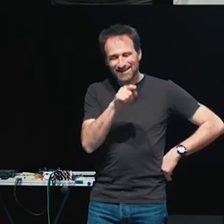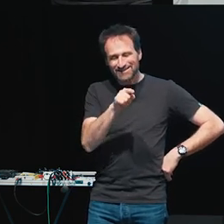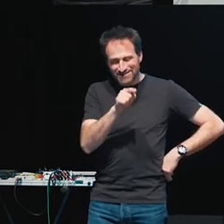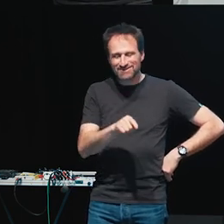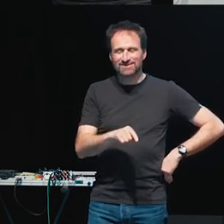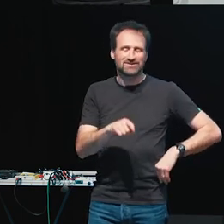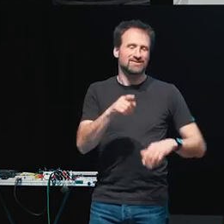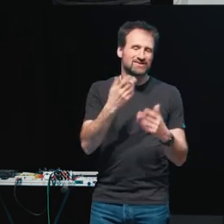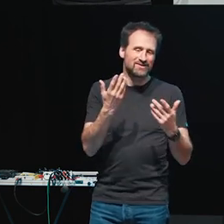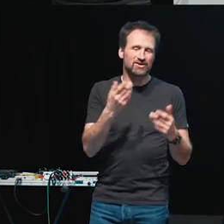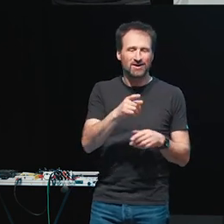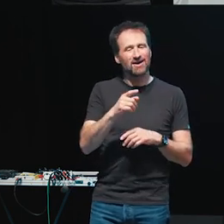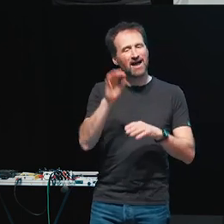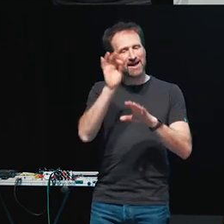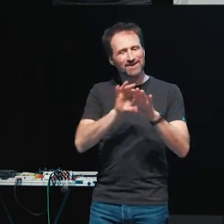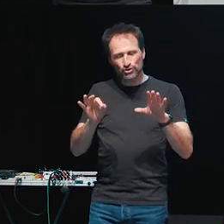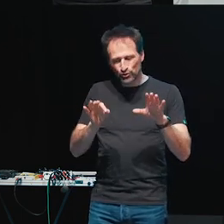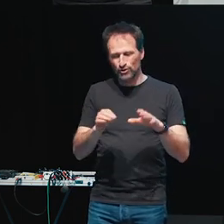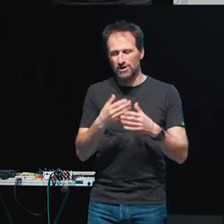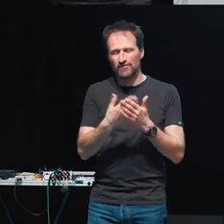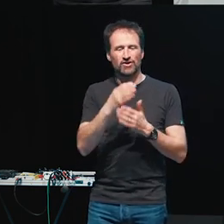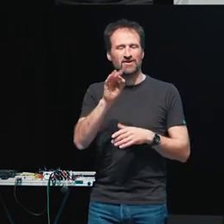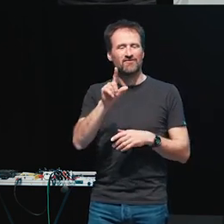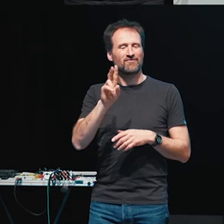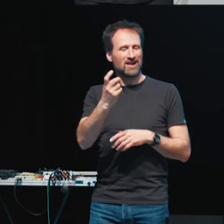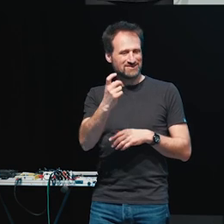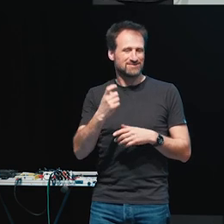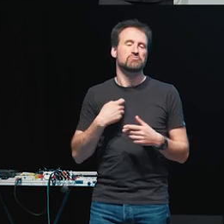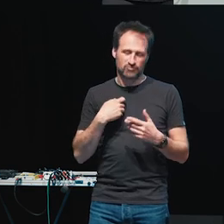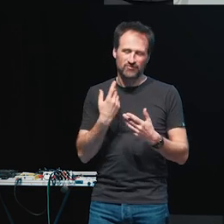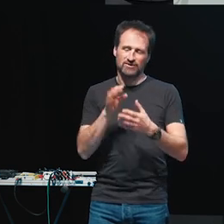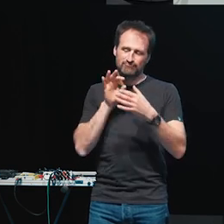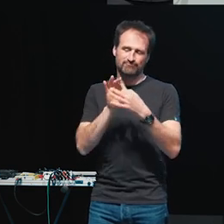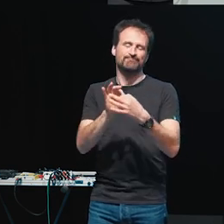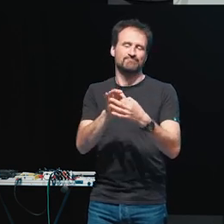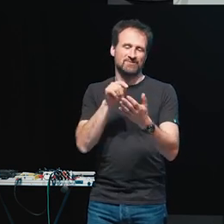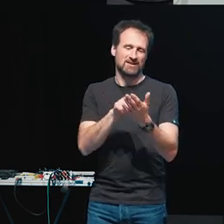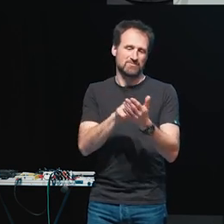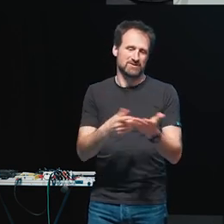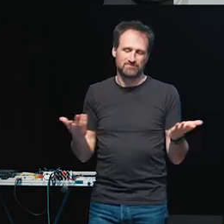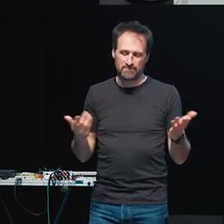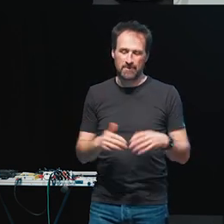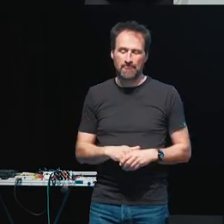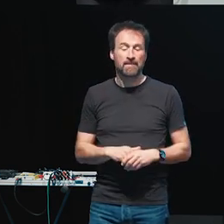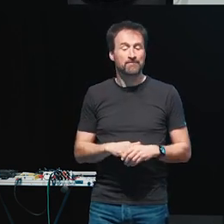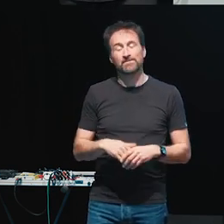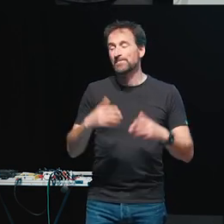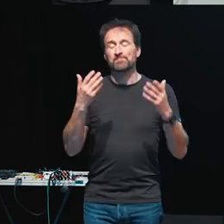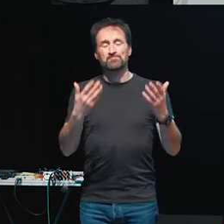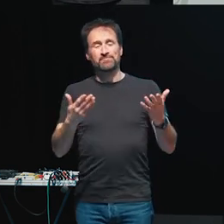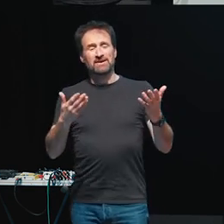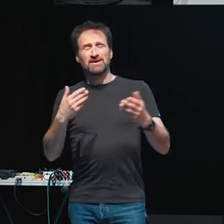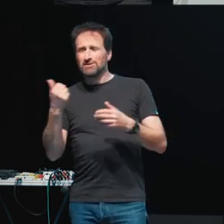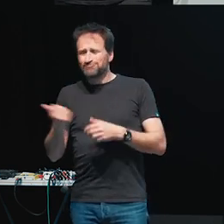architecture, unidirectional data flow, and we are very strict on that. So we have this amazing